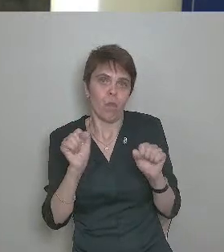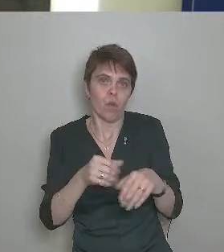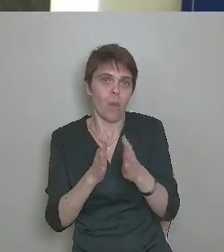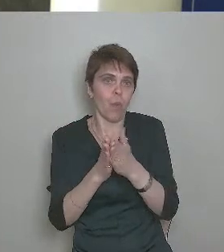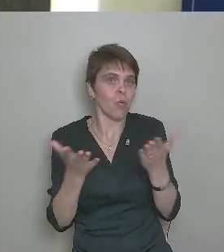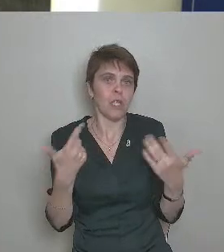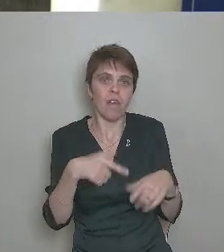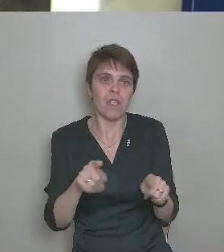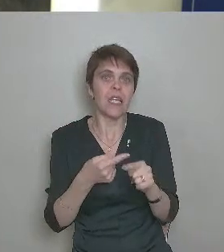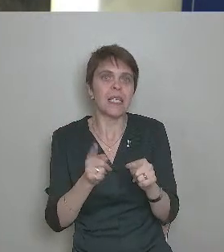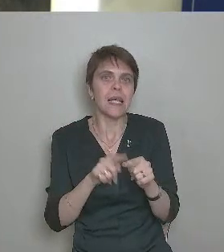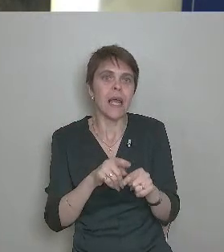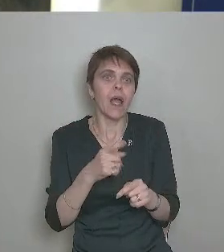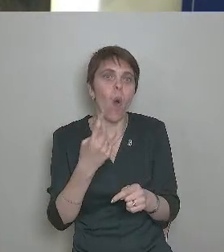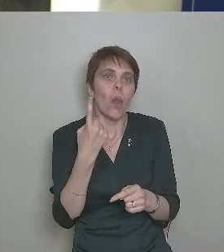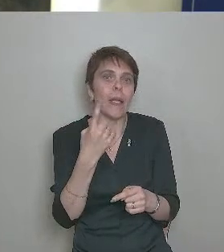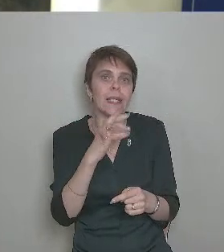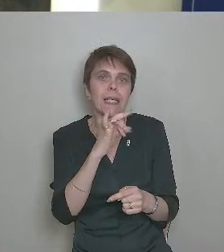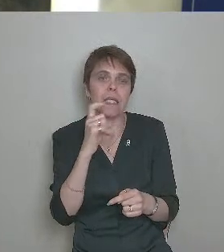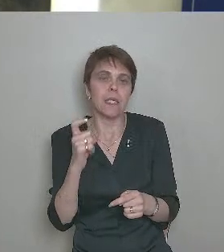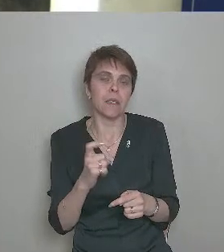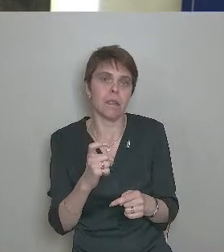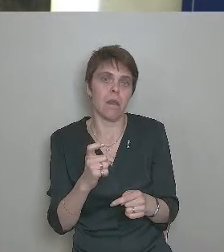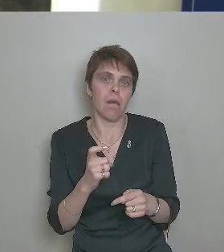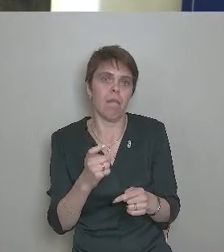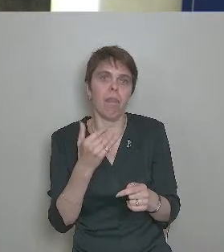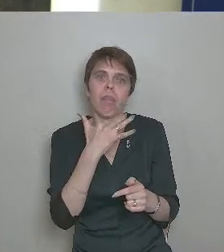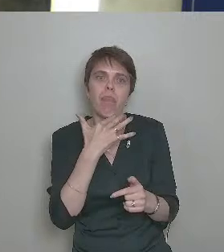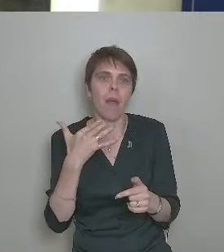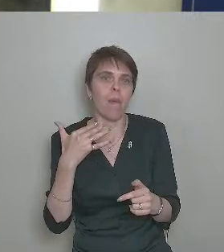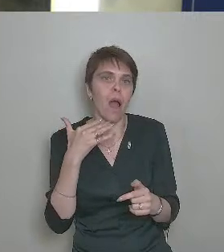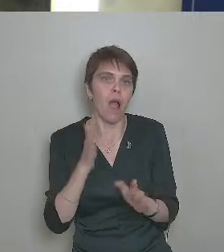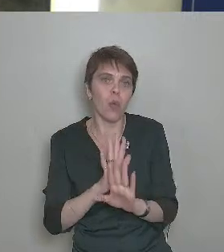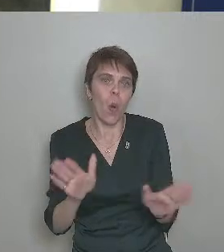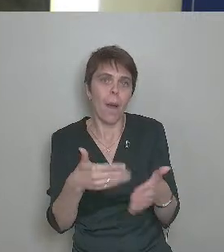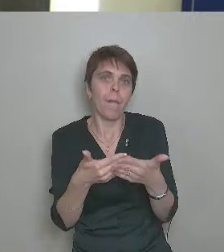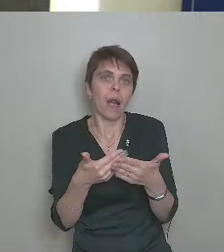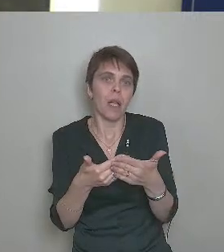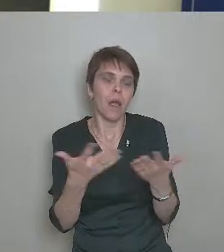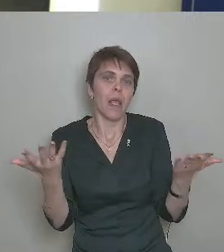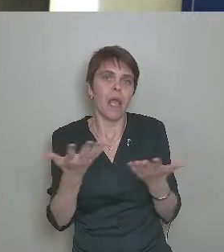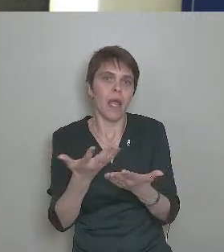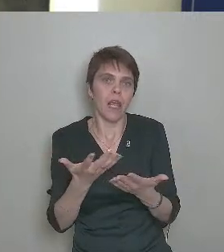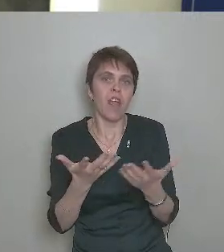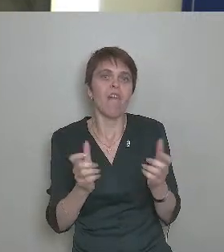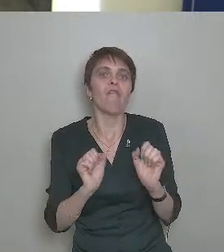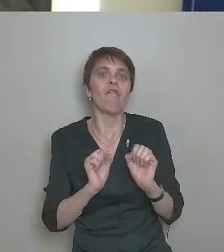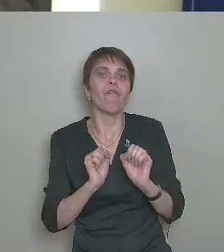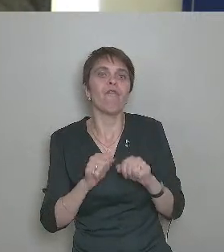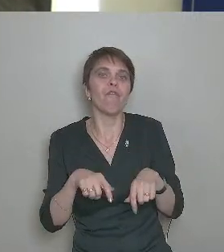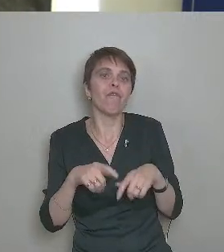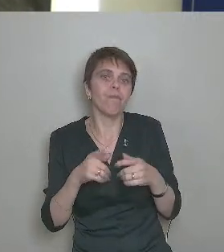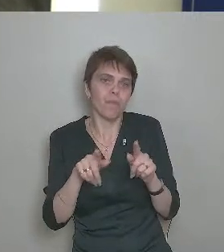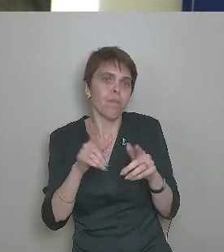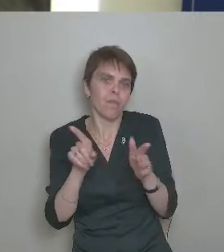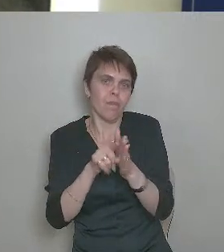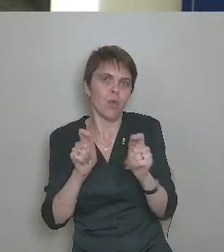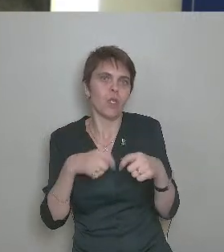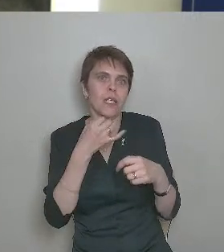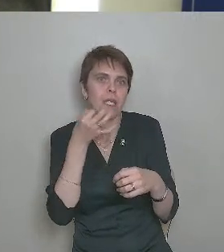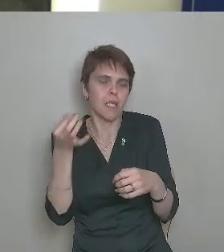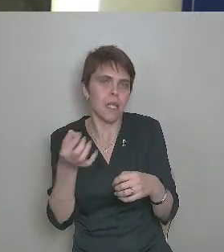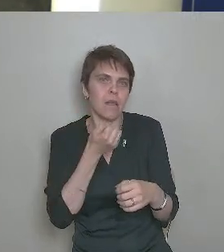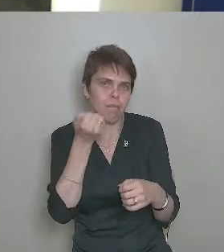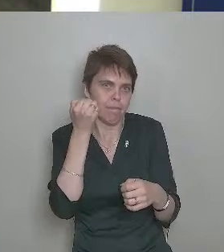full reference. It could be, partial reference. So this is one of the unfortunately few examples when